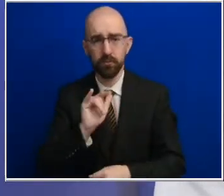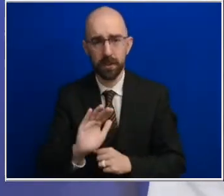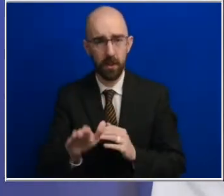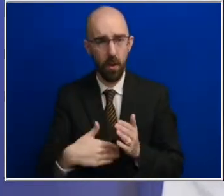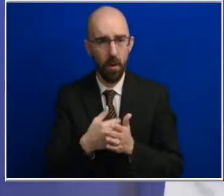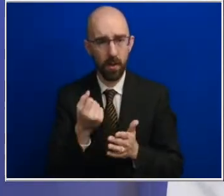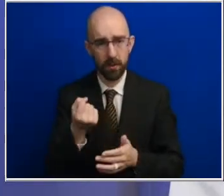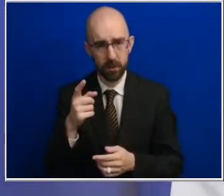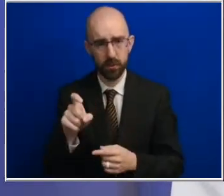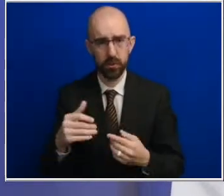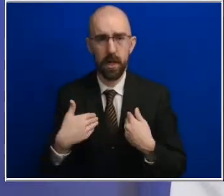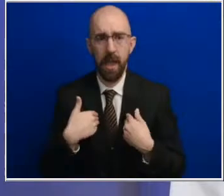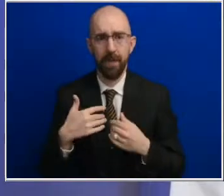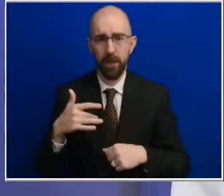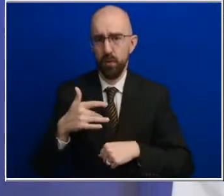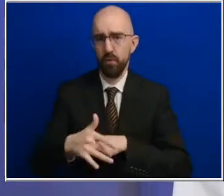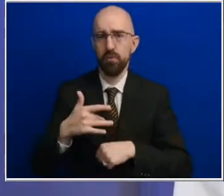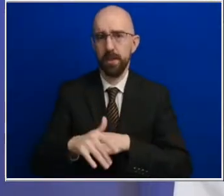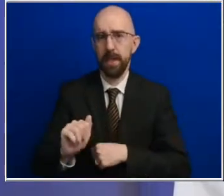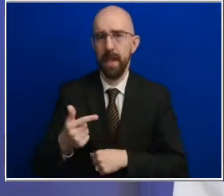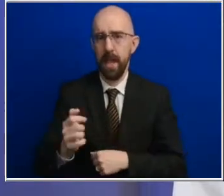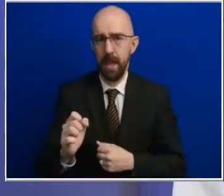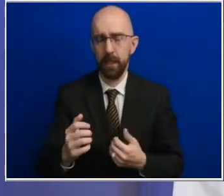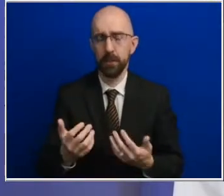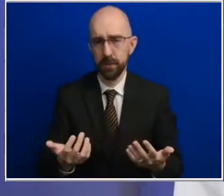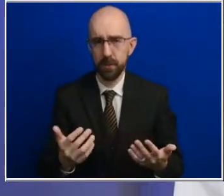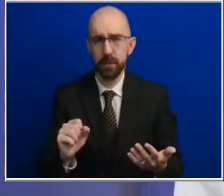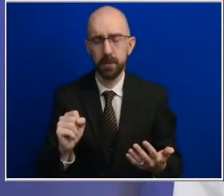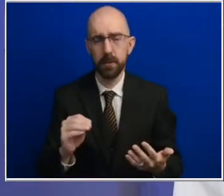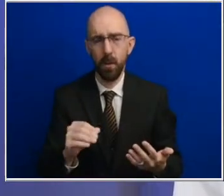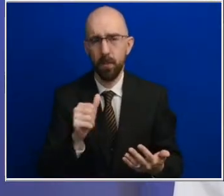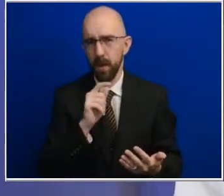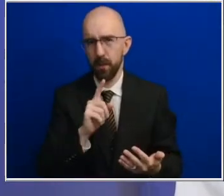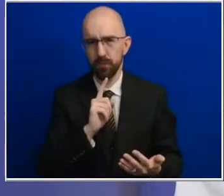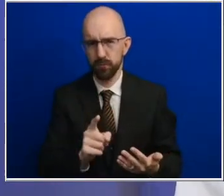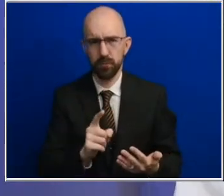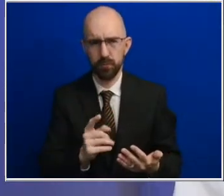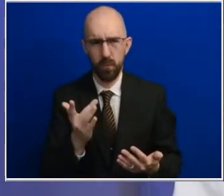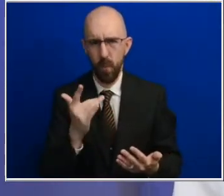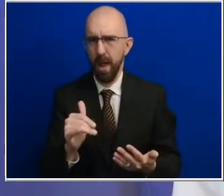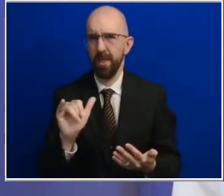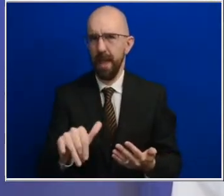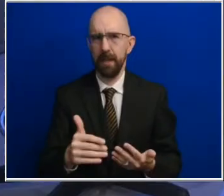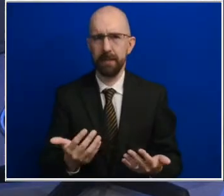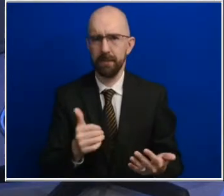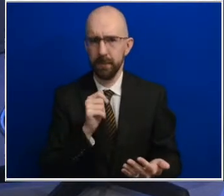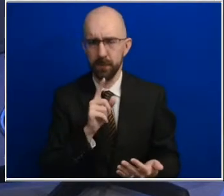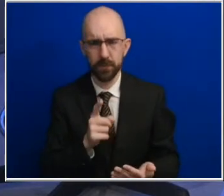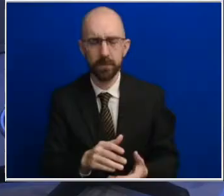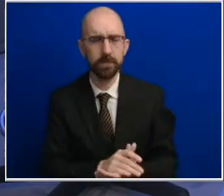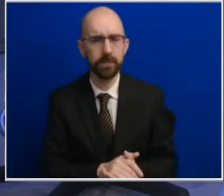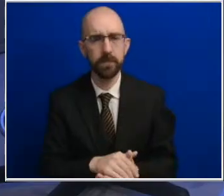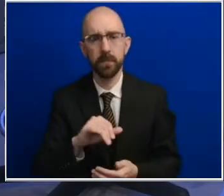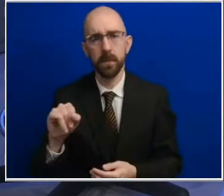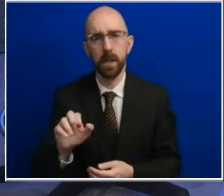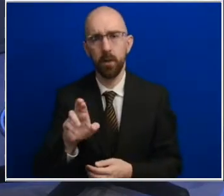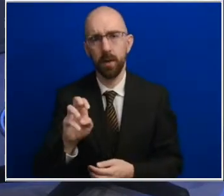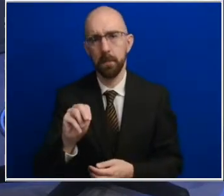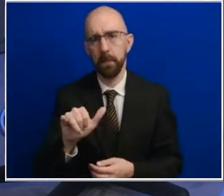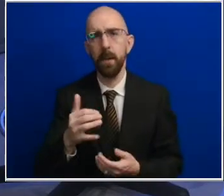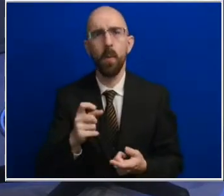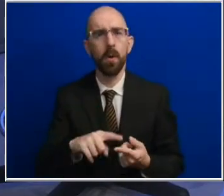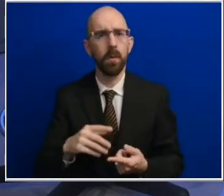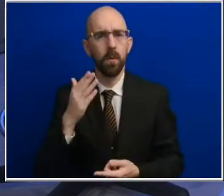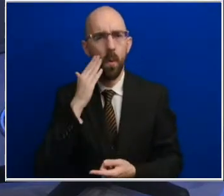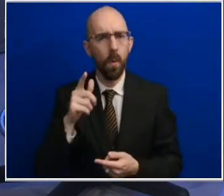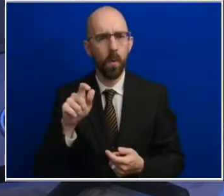from a very early age. So not sure why that is. Jeremy Yenser wants to know, is it hard to diagnose